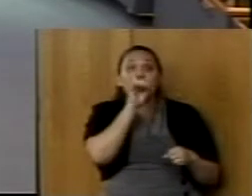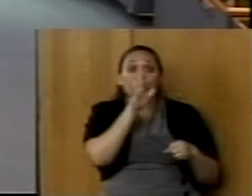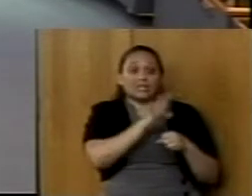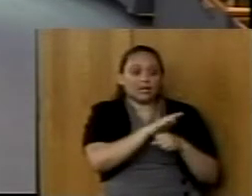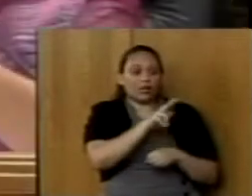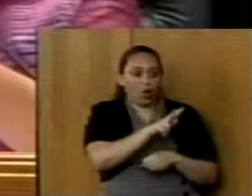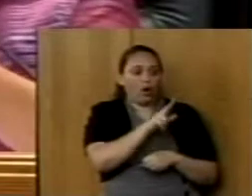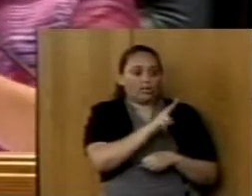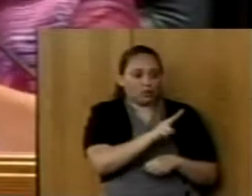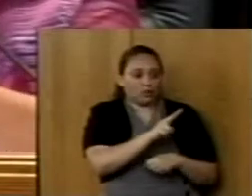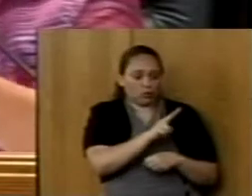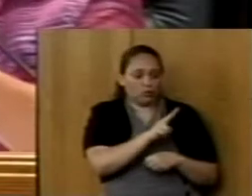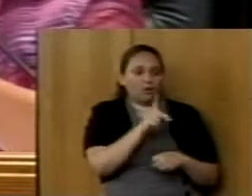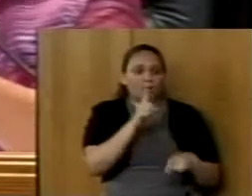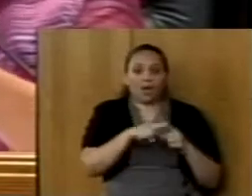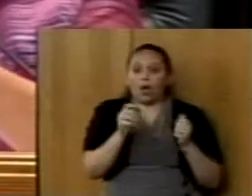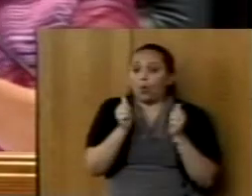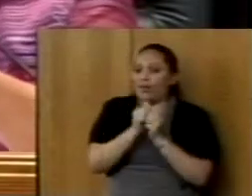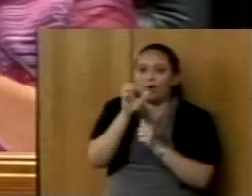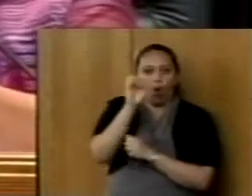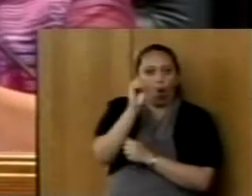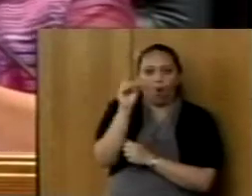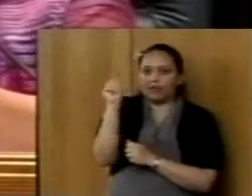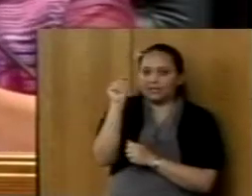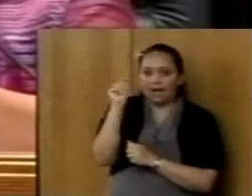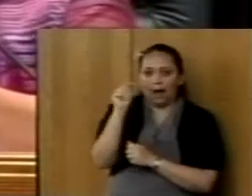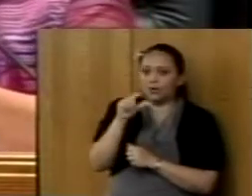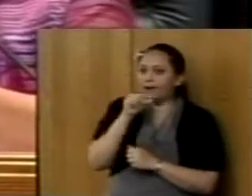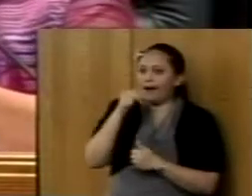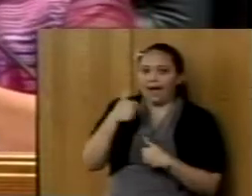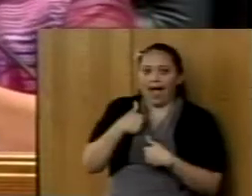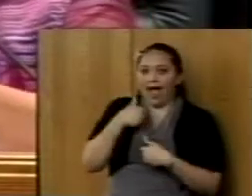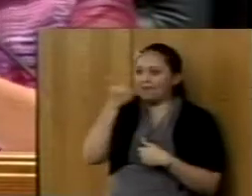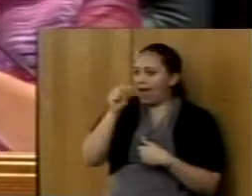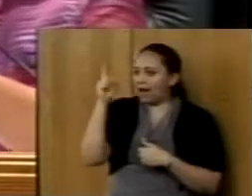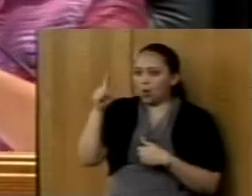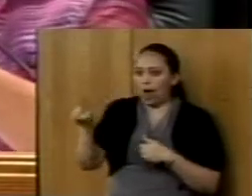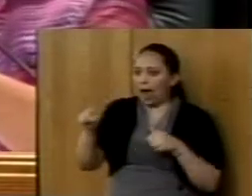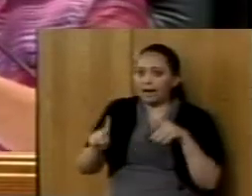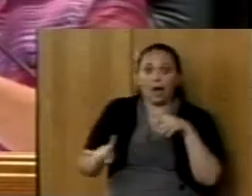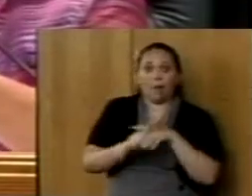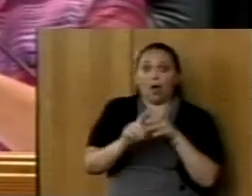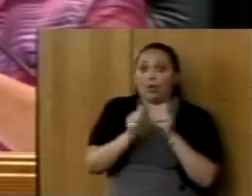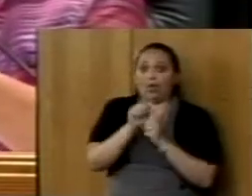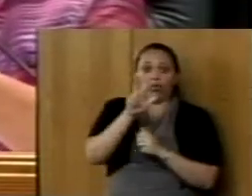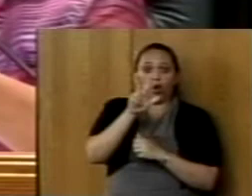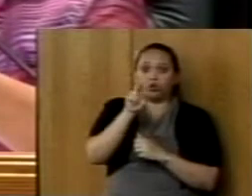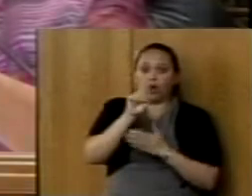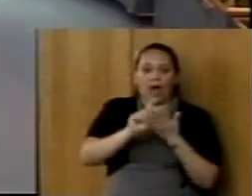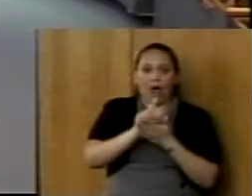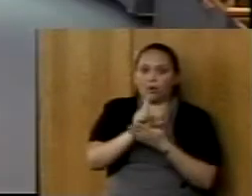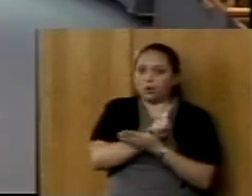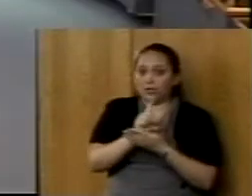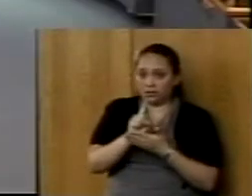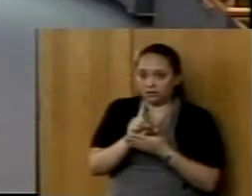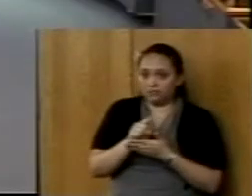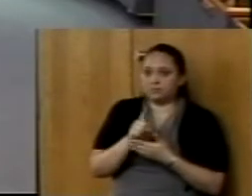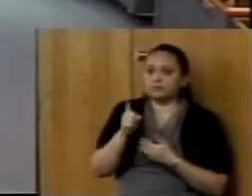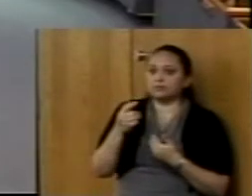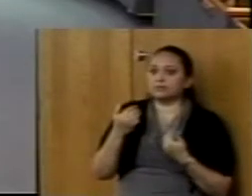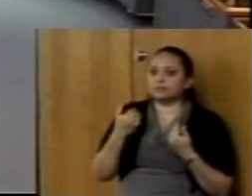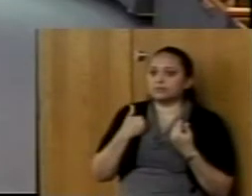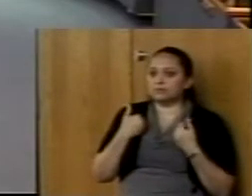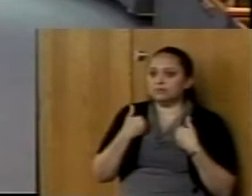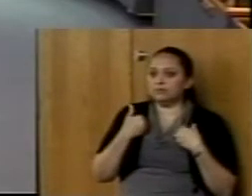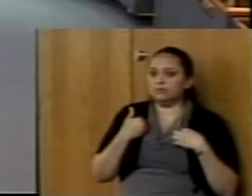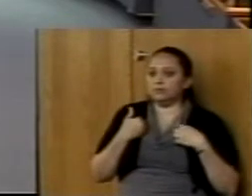the overtime, you won't have anyone come out with a 32-hour week. I mean, do you have drivers? No, rarely. That's rarely.